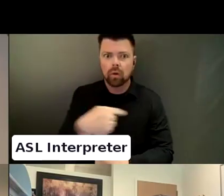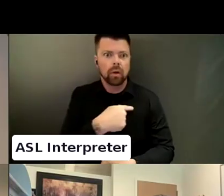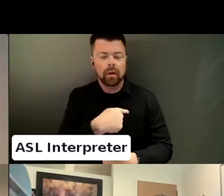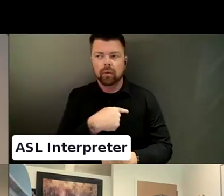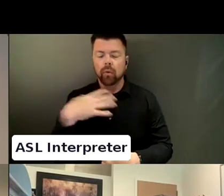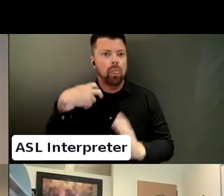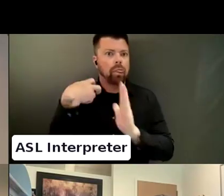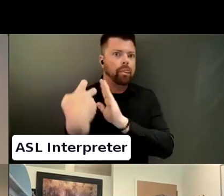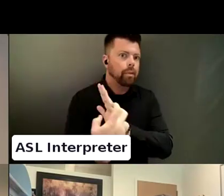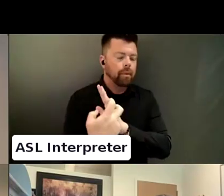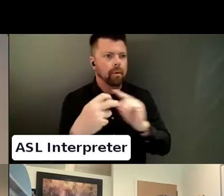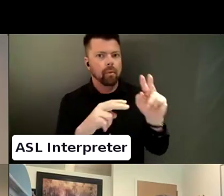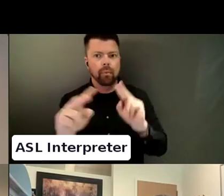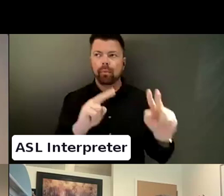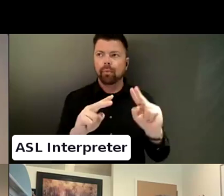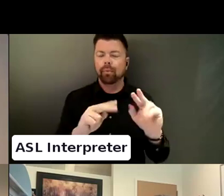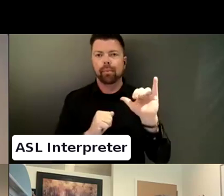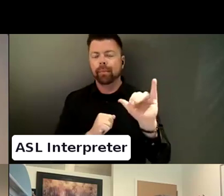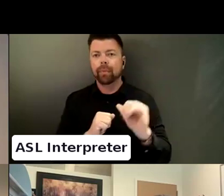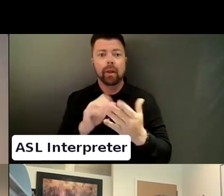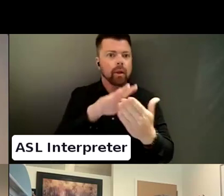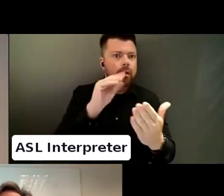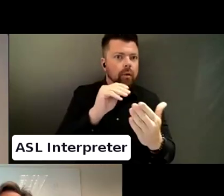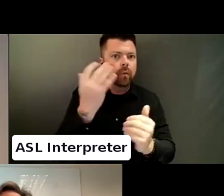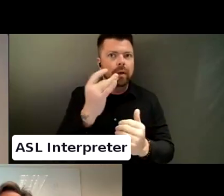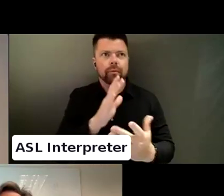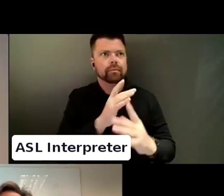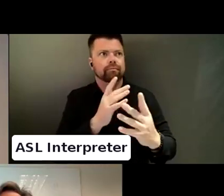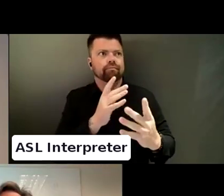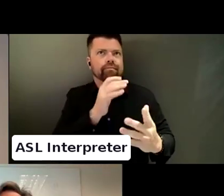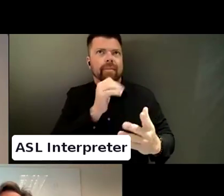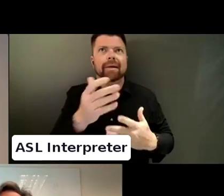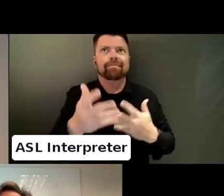it's wonderful because you're not committing to a lifetime of